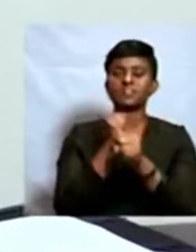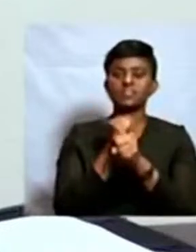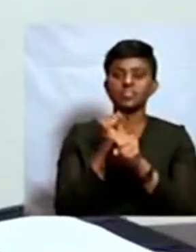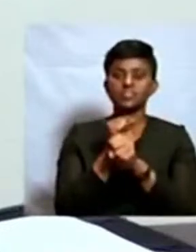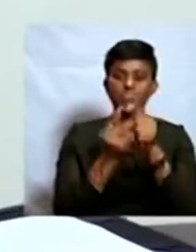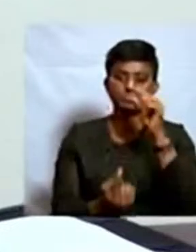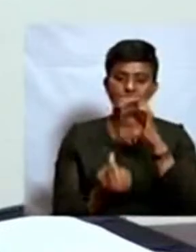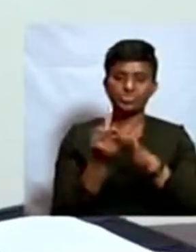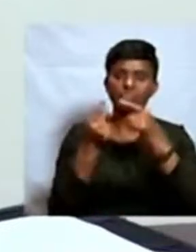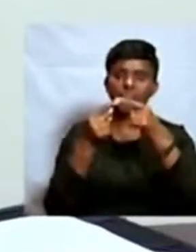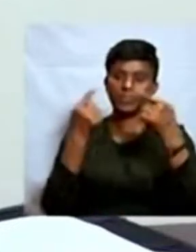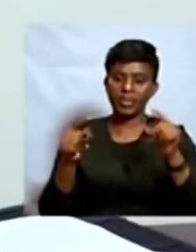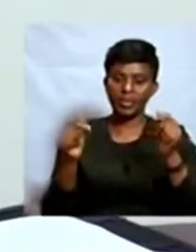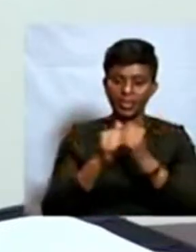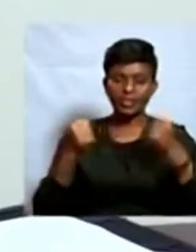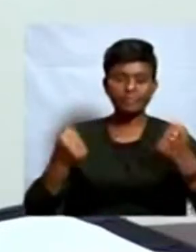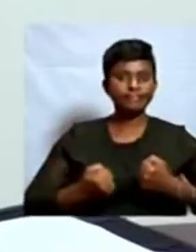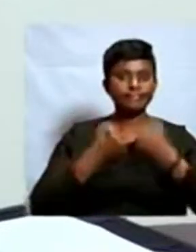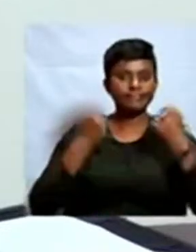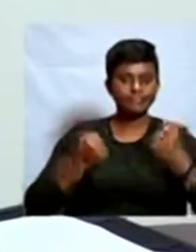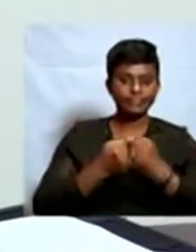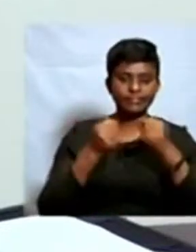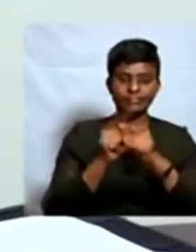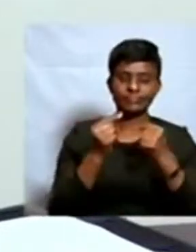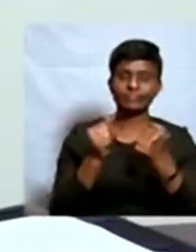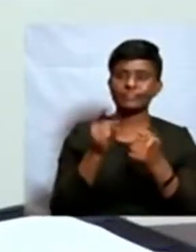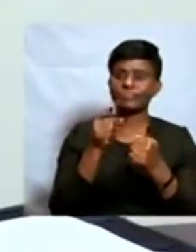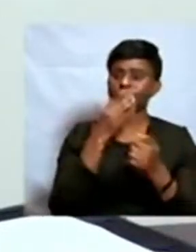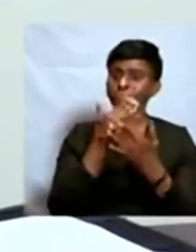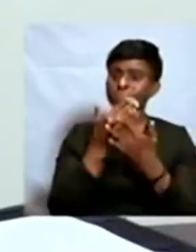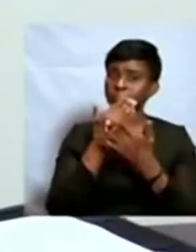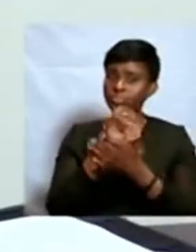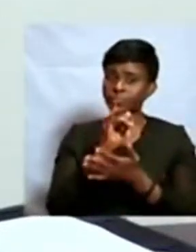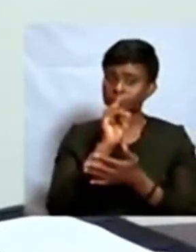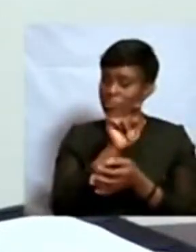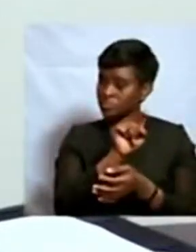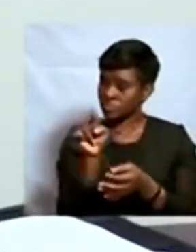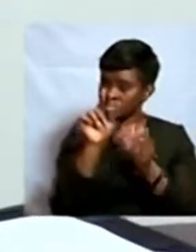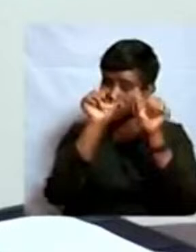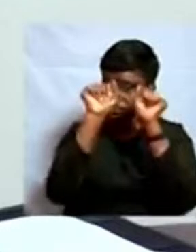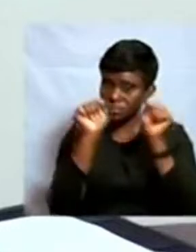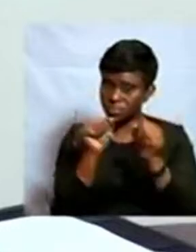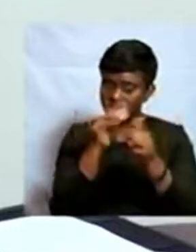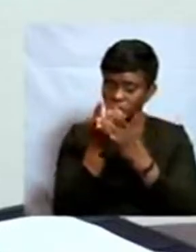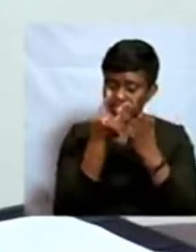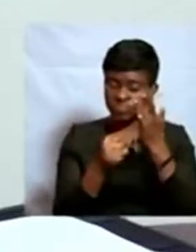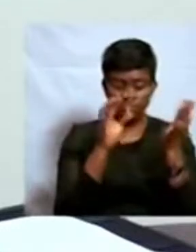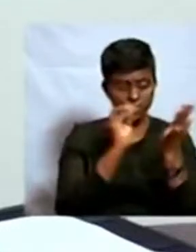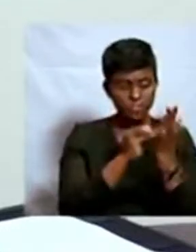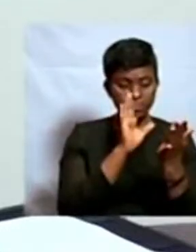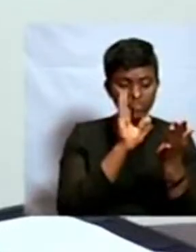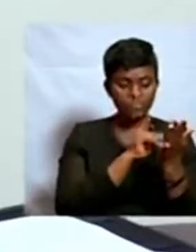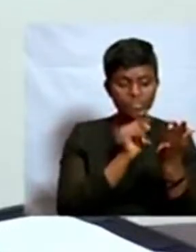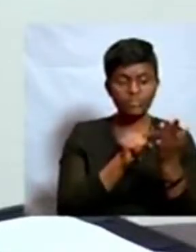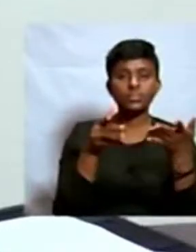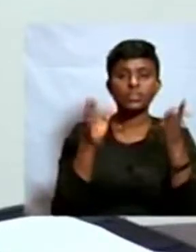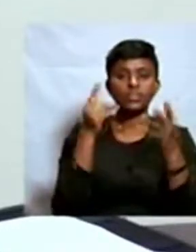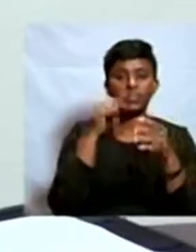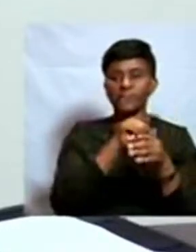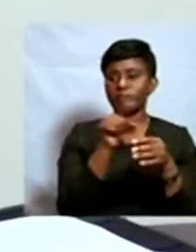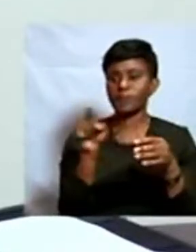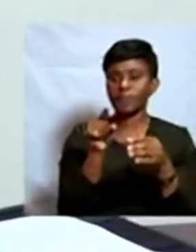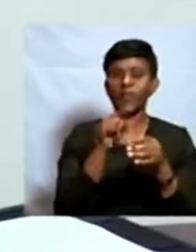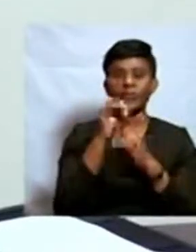of incidents and accidents, and therefore it is proper that that structure is put in place to allow for